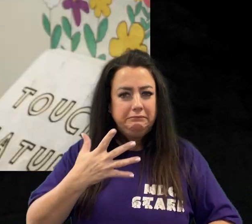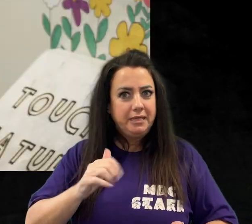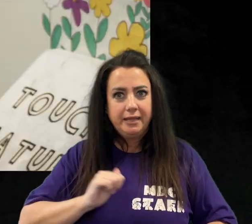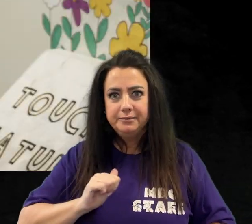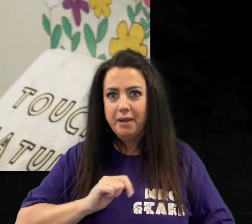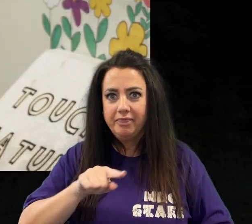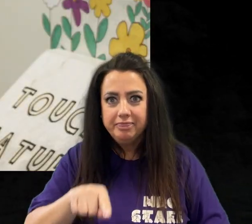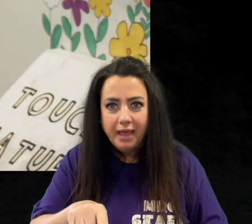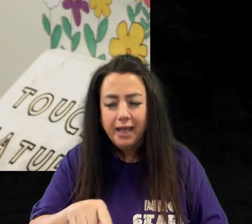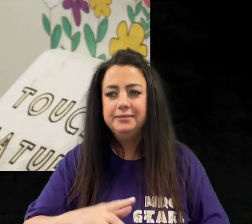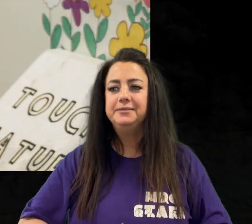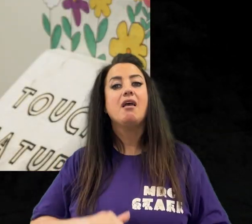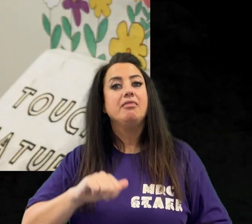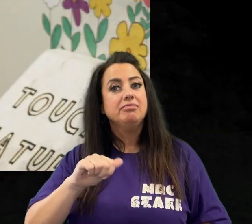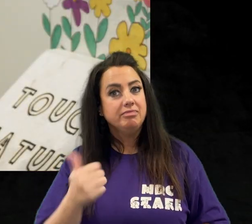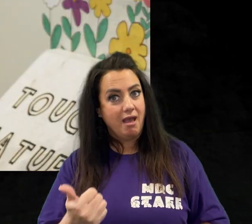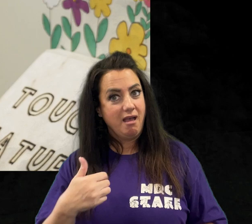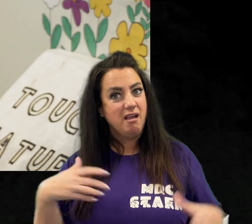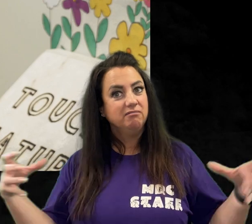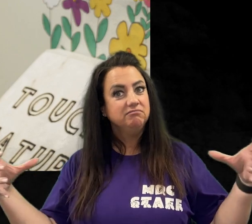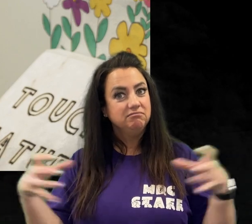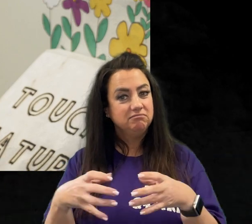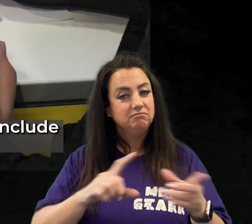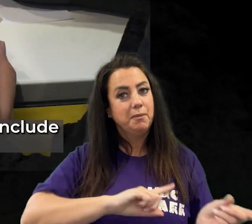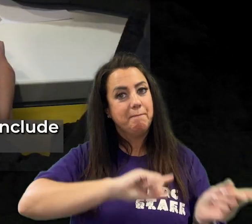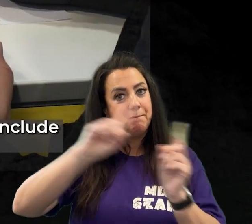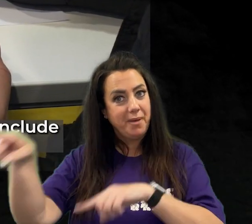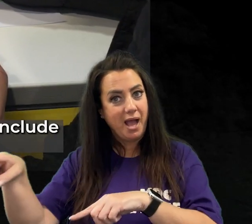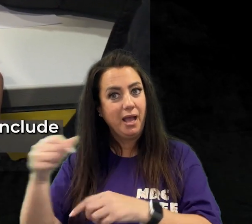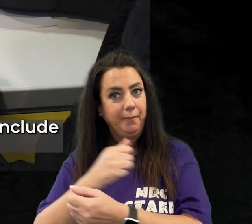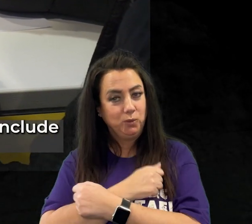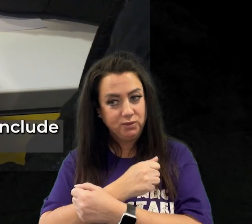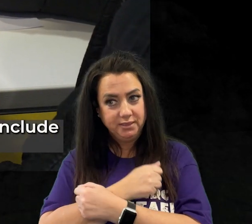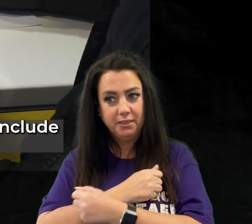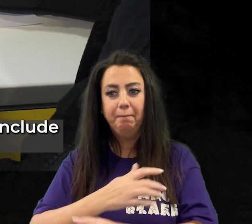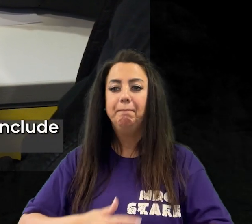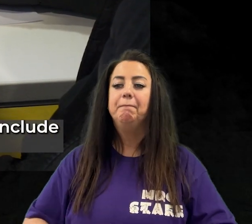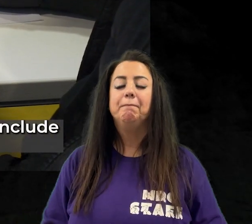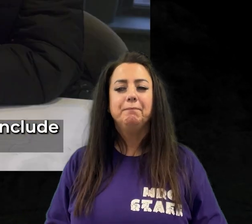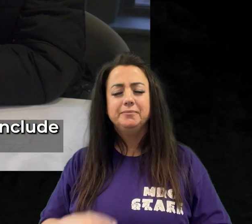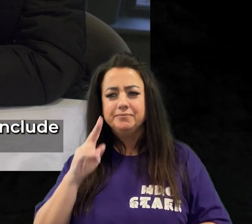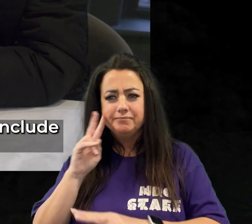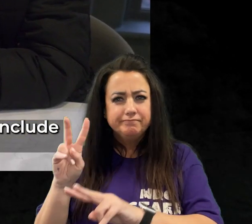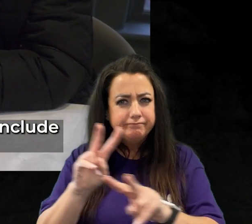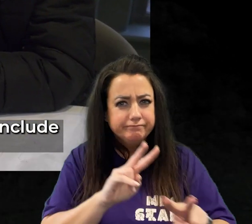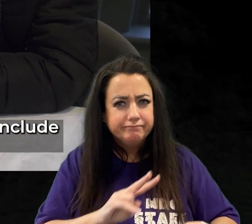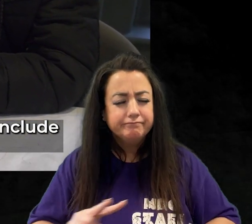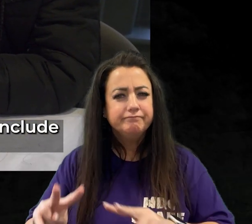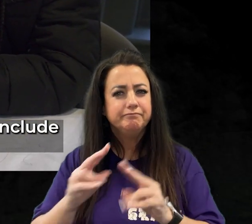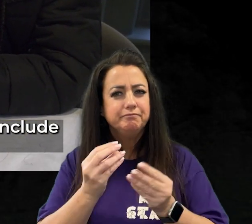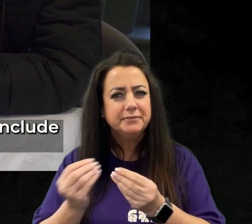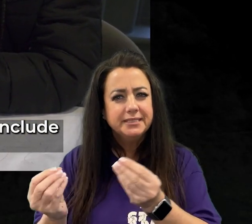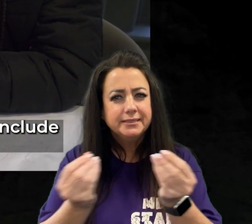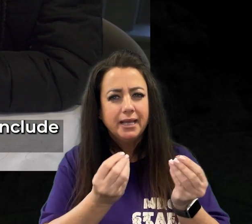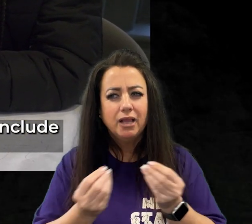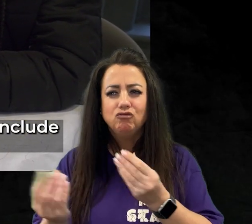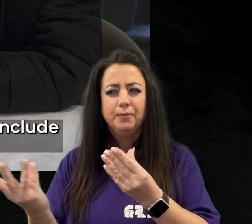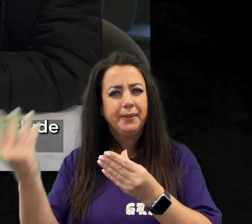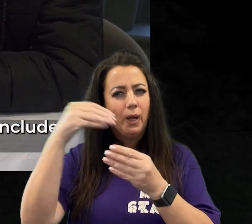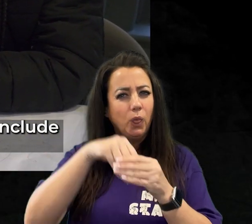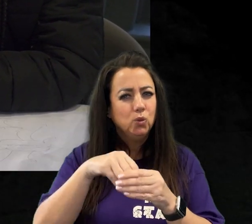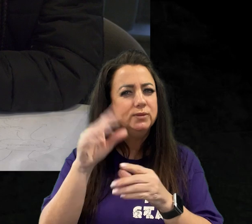that. And then after we'd done that, we all came back here and looked at some archive material that we could include in the